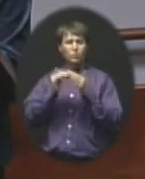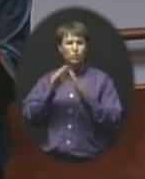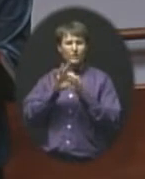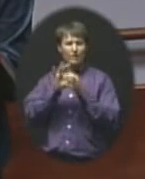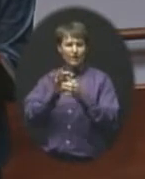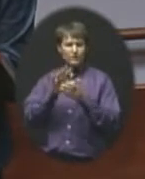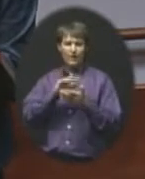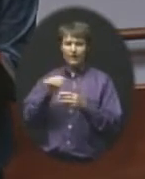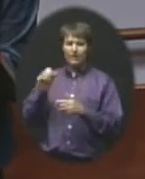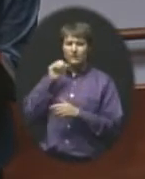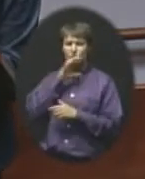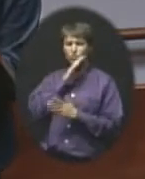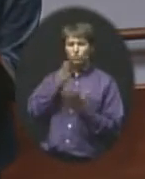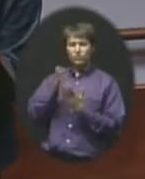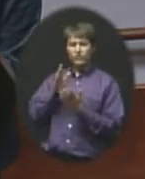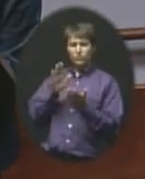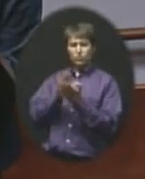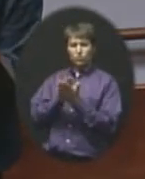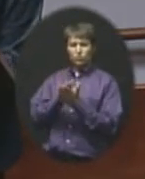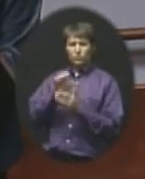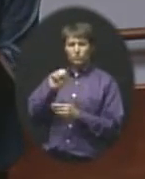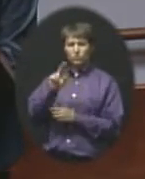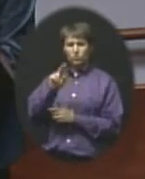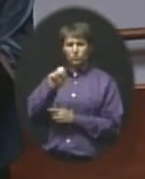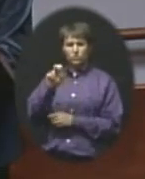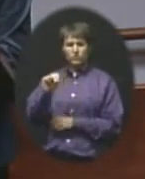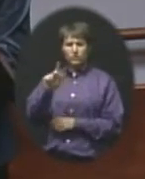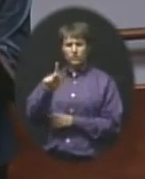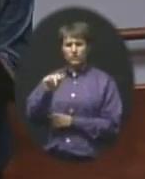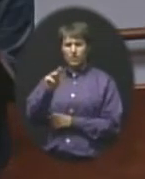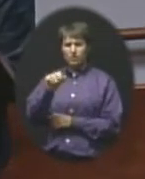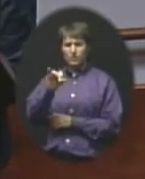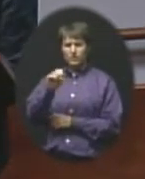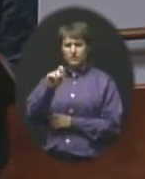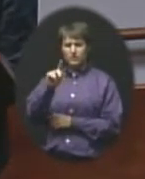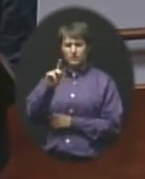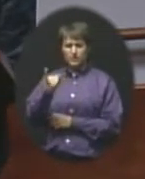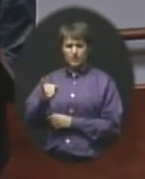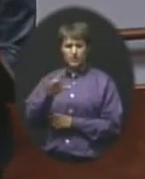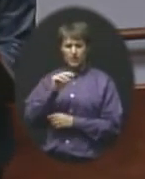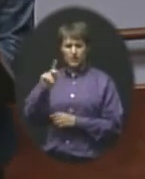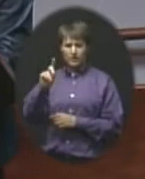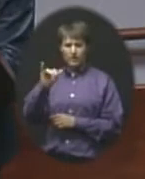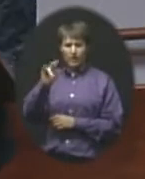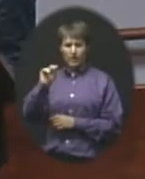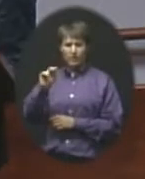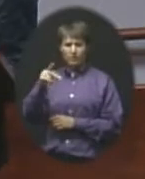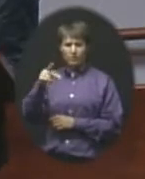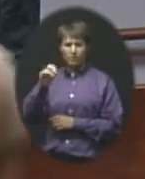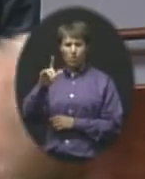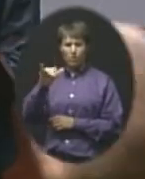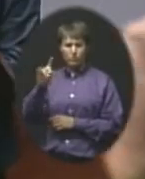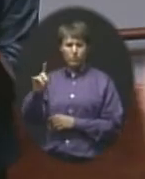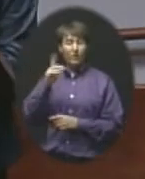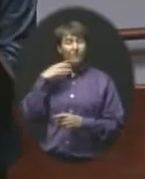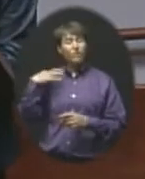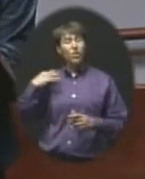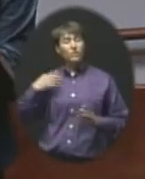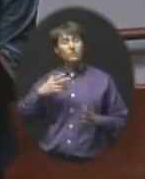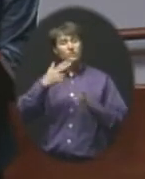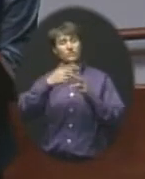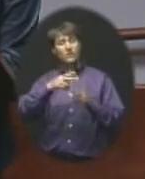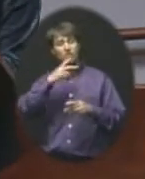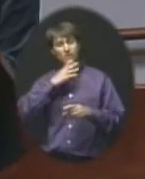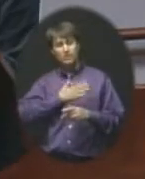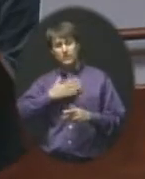Senior Serving Schools Coordinator, Susie Kaminsky and Diane Pollitt, to come forward and assist with the recognition tonight. And volunteers, when I call your name, please